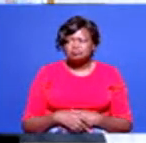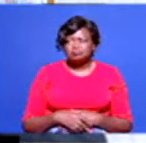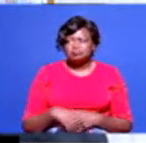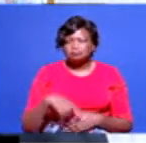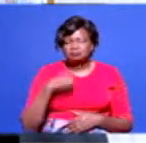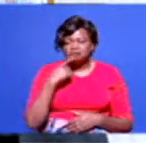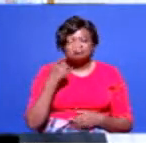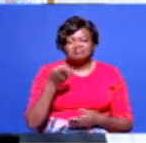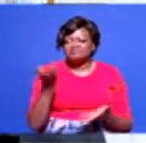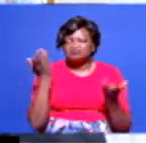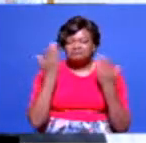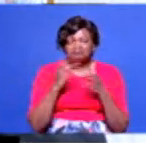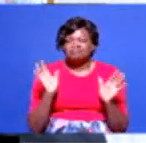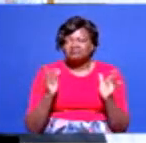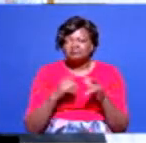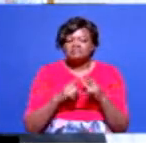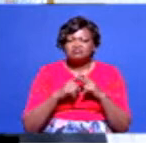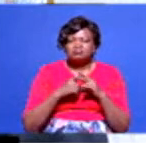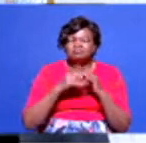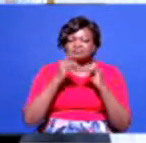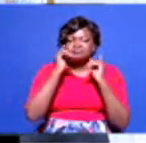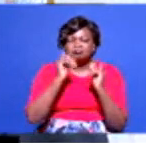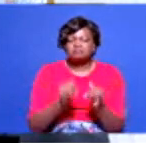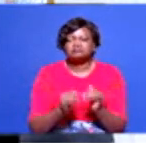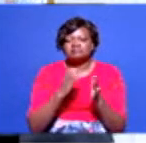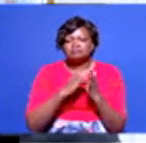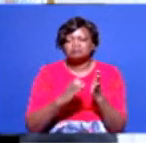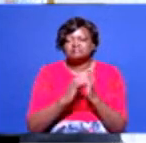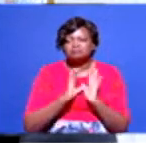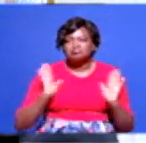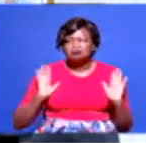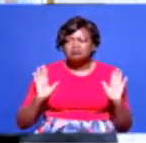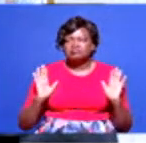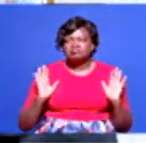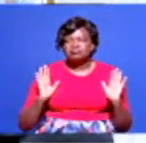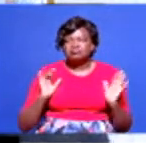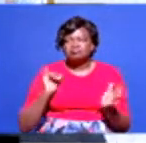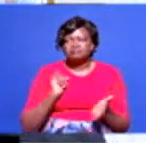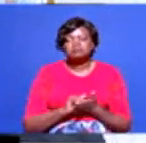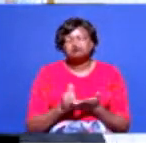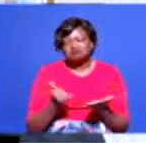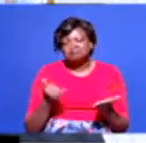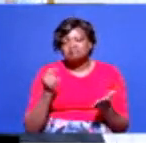imeisha." So we started another chapter. That was Kibaki.